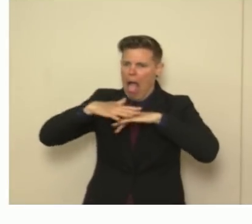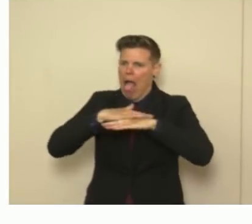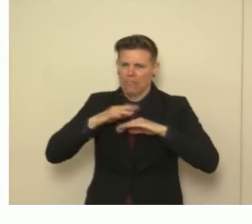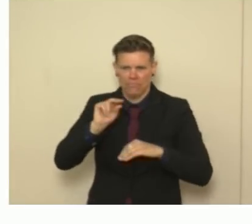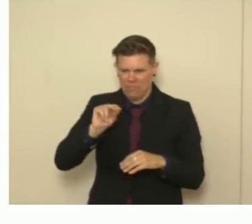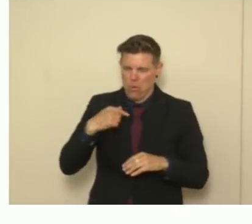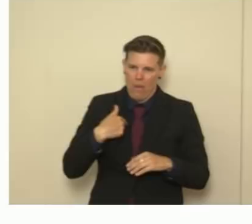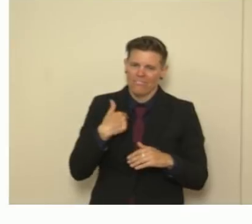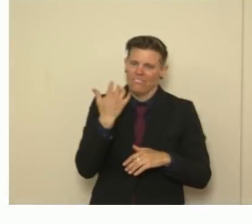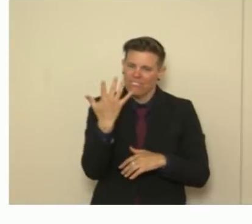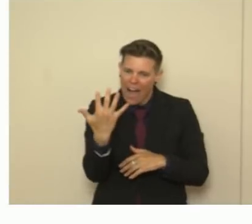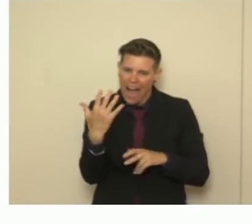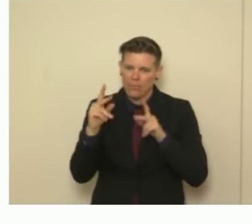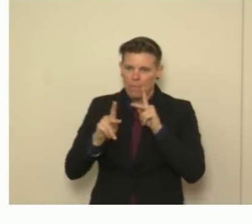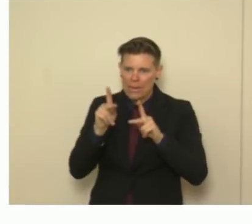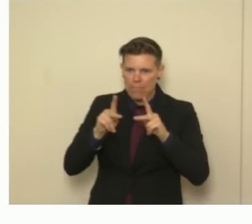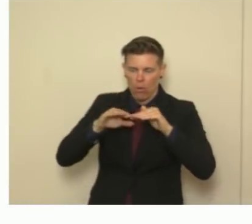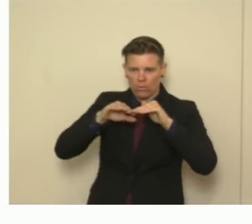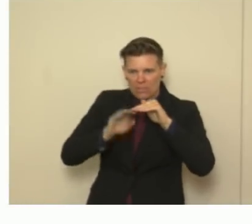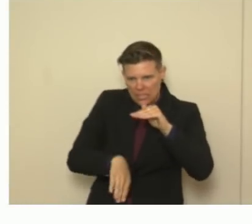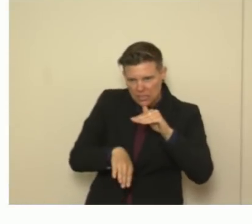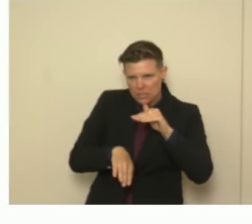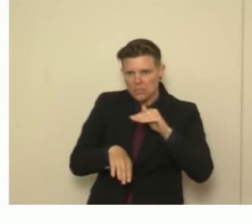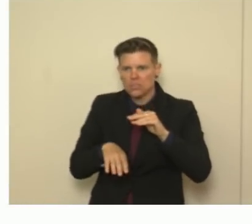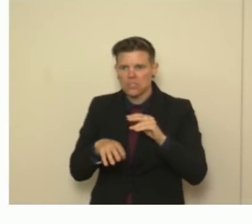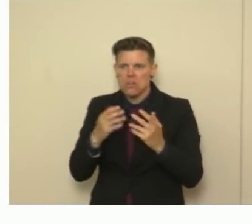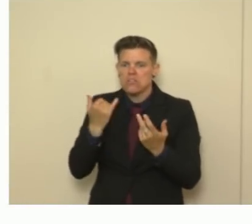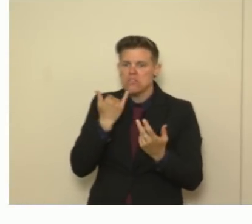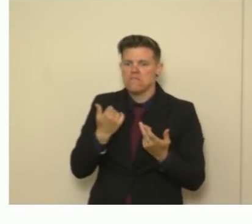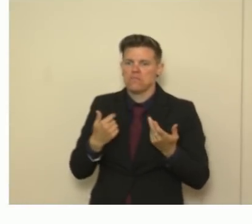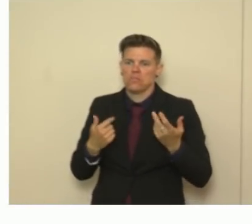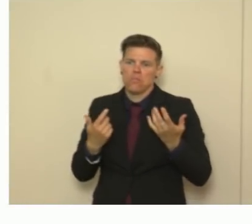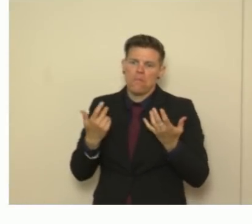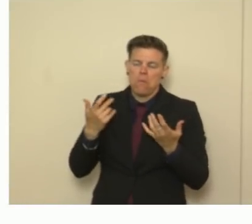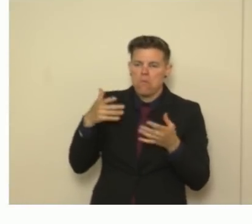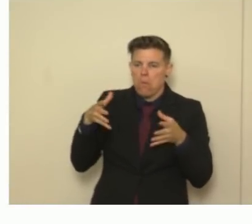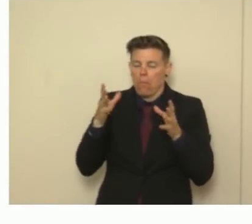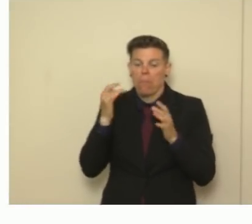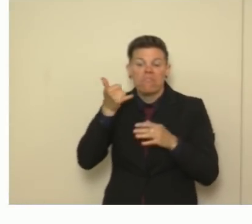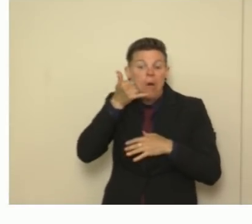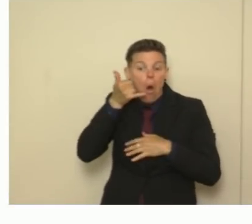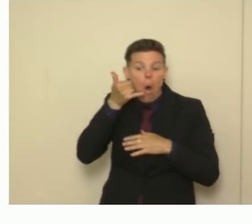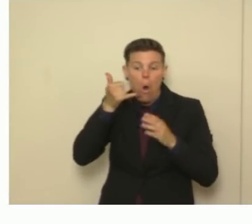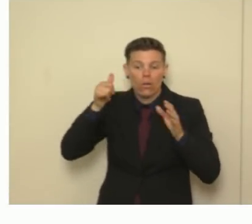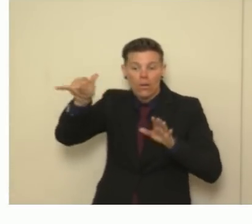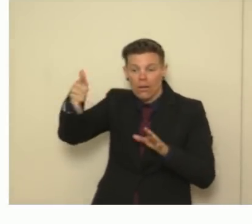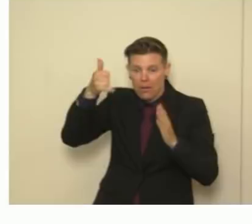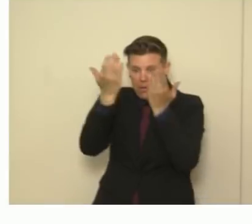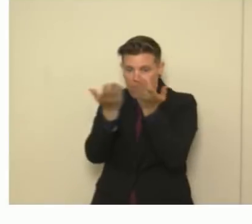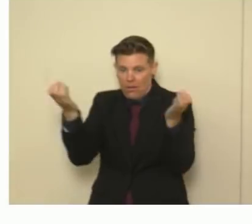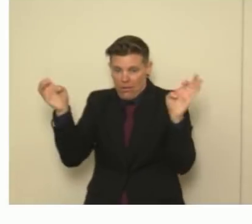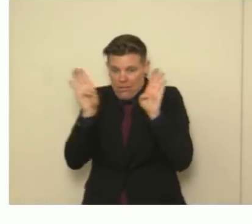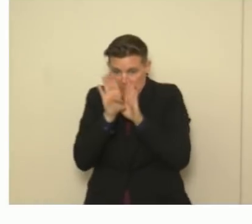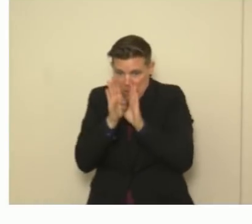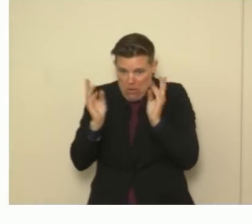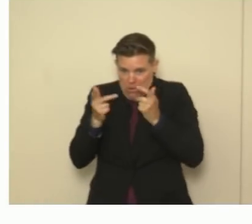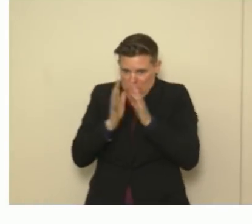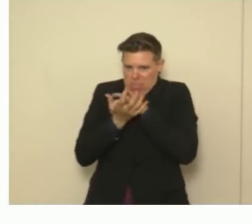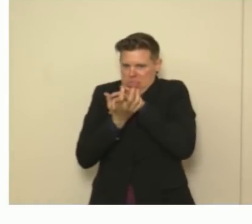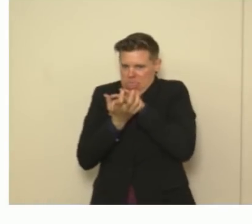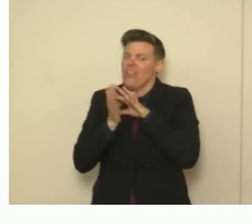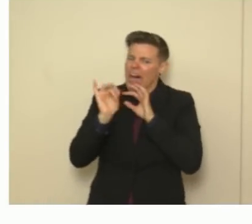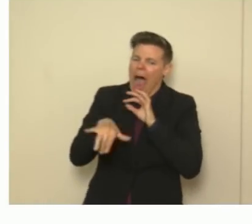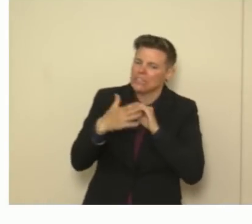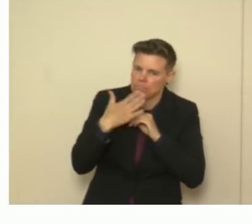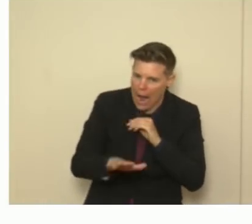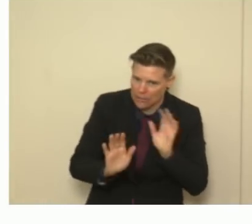I suppose if you gathered with 3 other people in a phone booth, that would qualify, but there's a lot more relaxation that everyone is seeing in